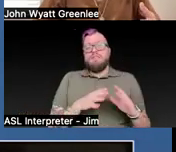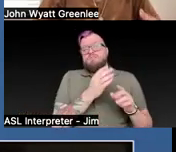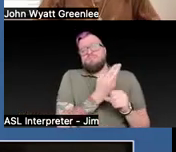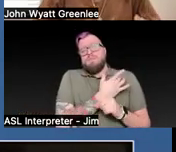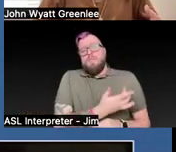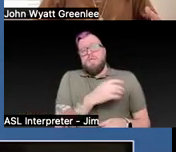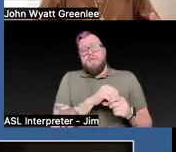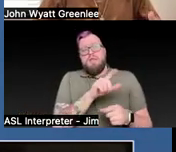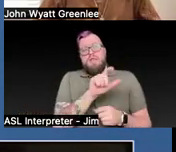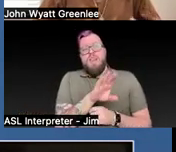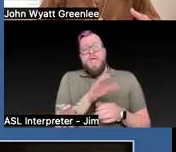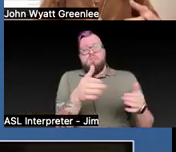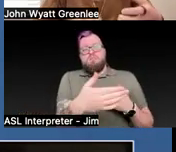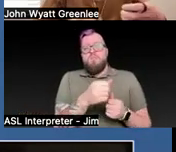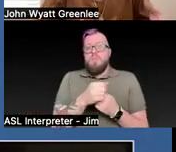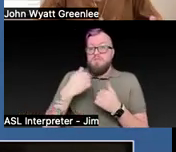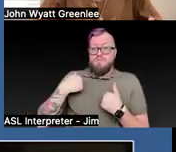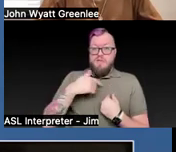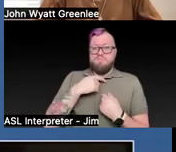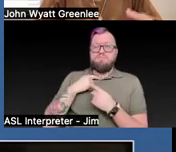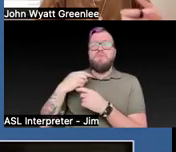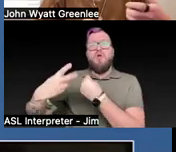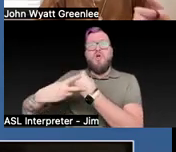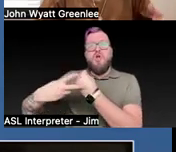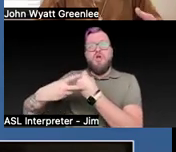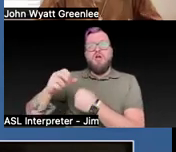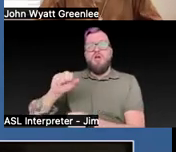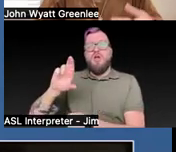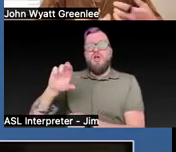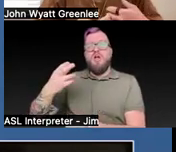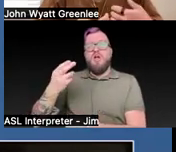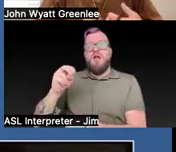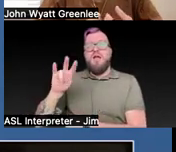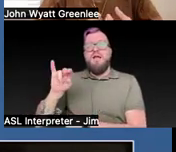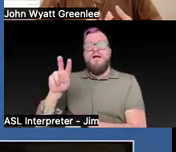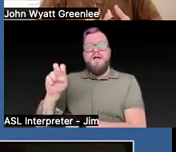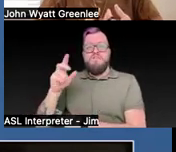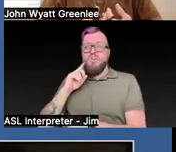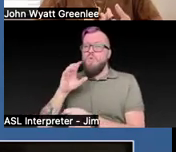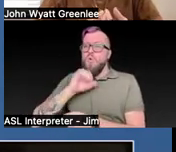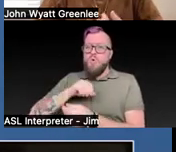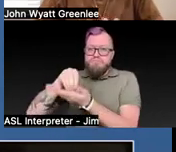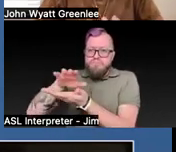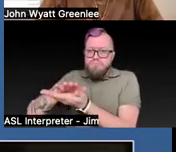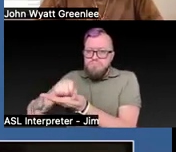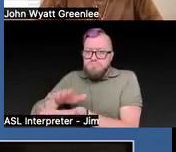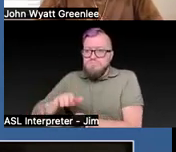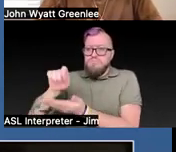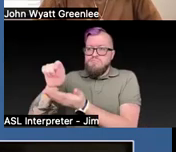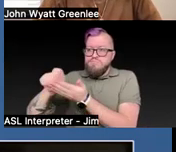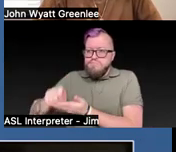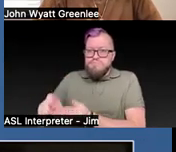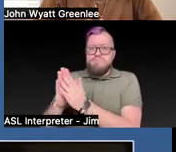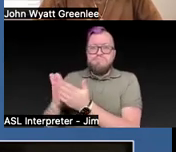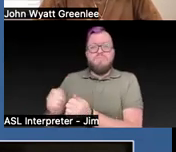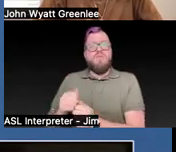you do research in archives, in old documents, in old libraries. So I do a lot of my research in the British Library in London, and